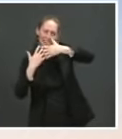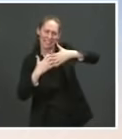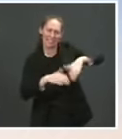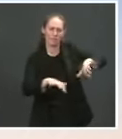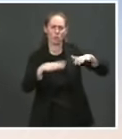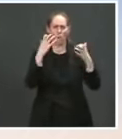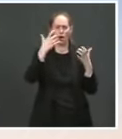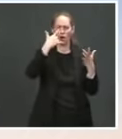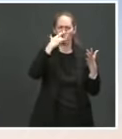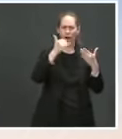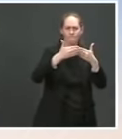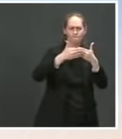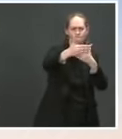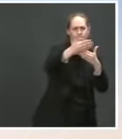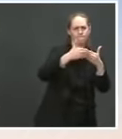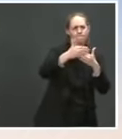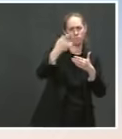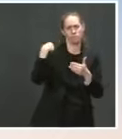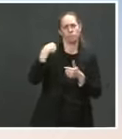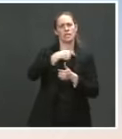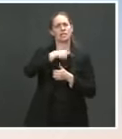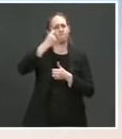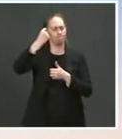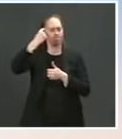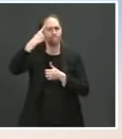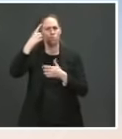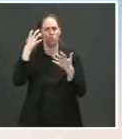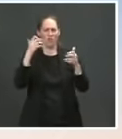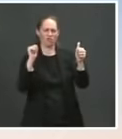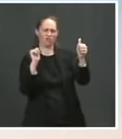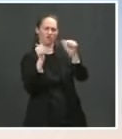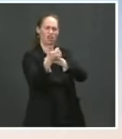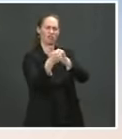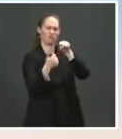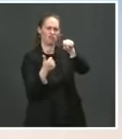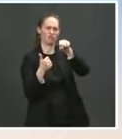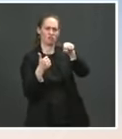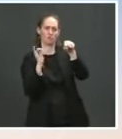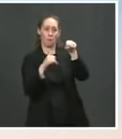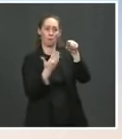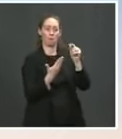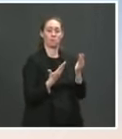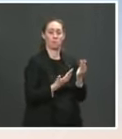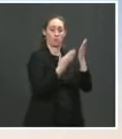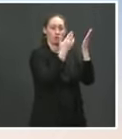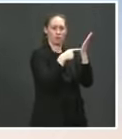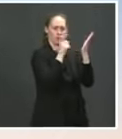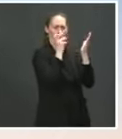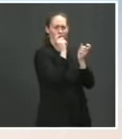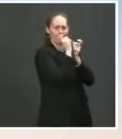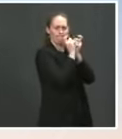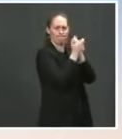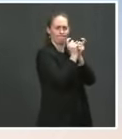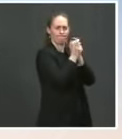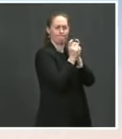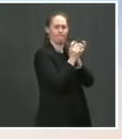We certainly understand that there could be changes to proposals that have been put forward to date. We believe that the George